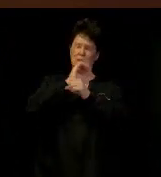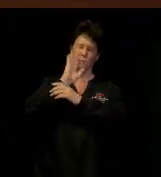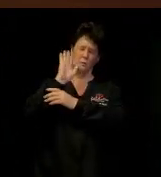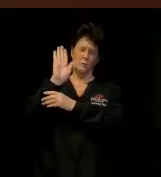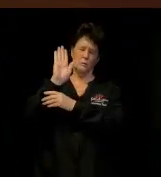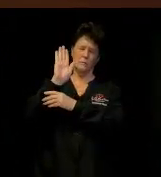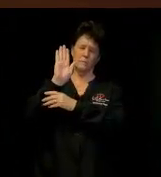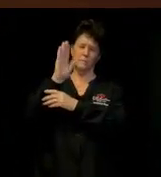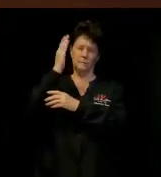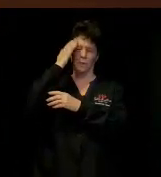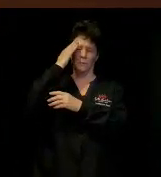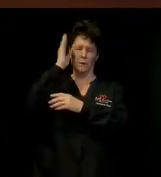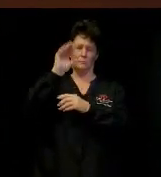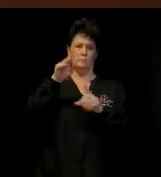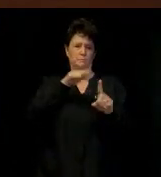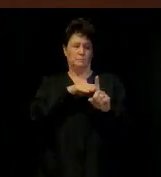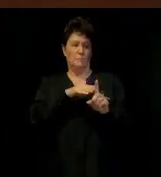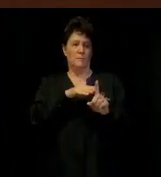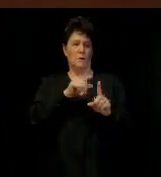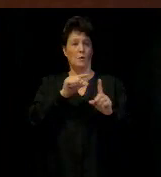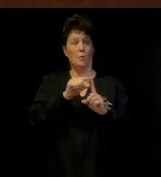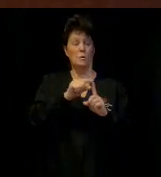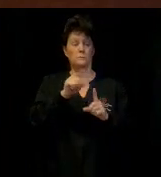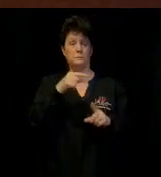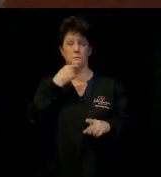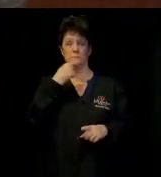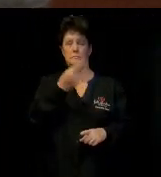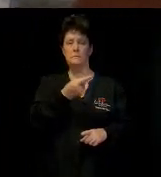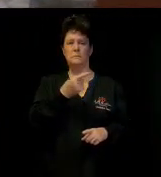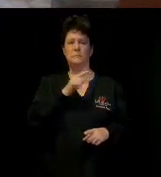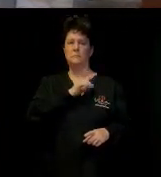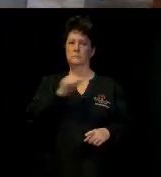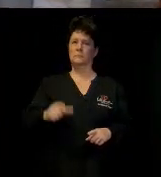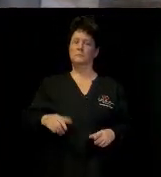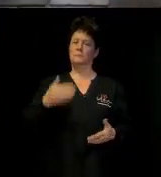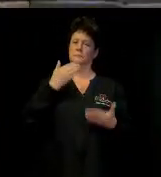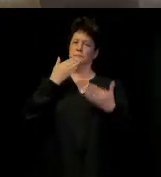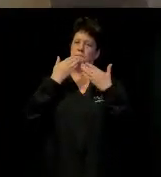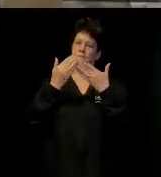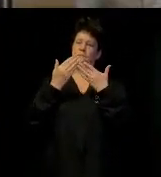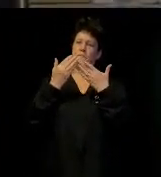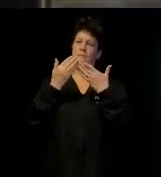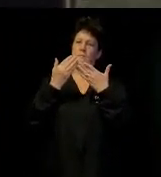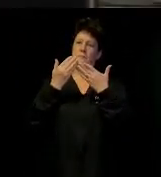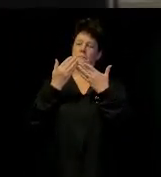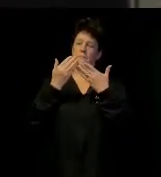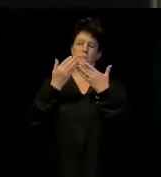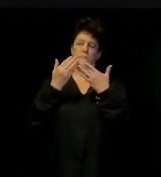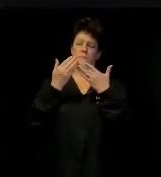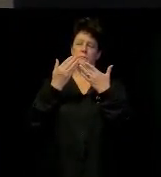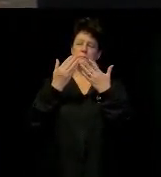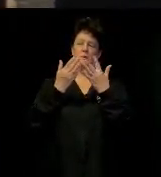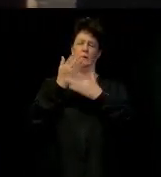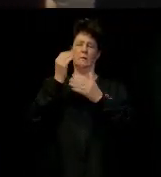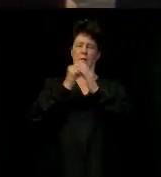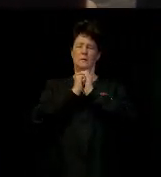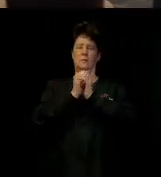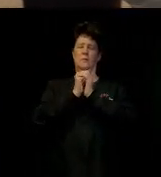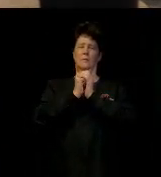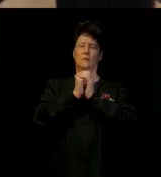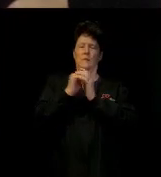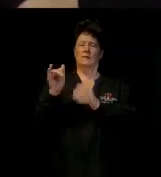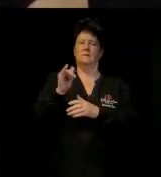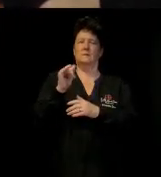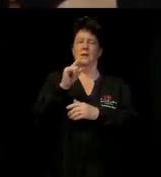that we remind ourselves of the words that you have spoken. Lord, I thank you that as we were in worship, Lord, just as you promised Abraham and Sarah